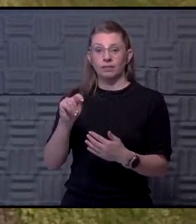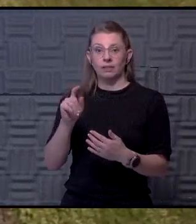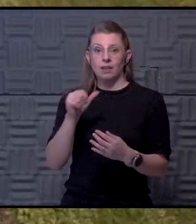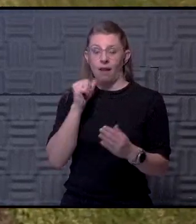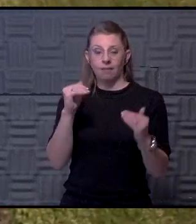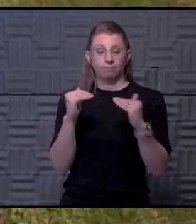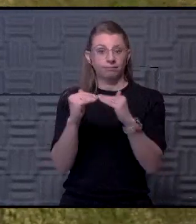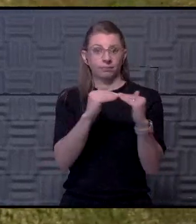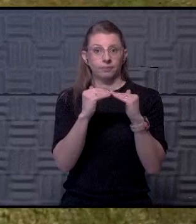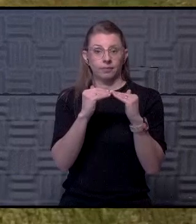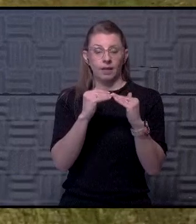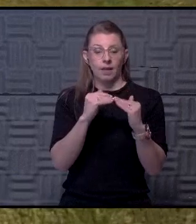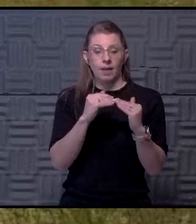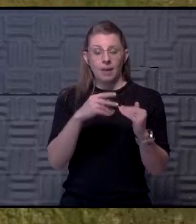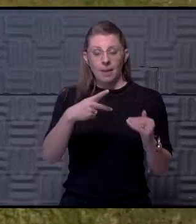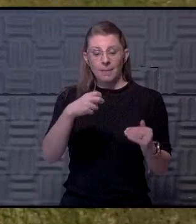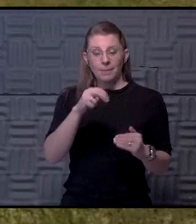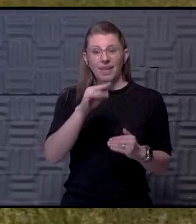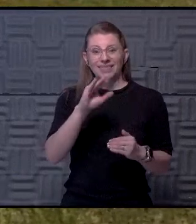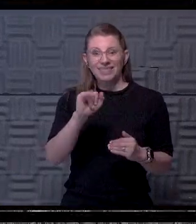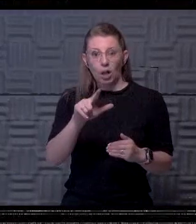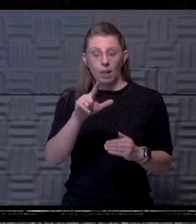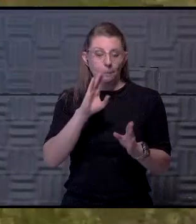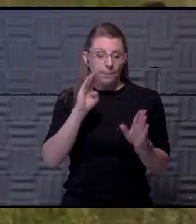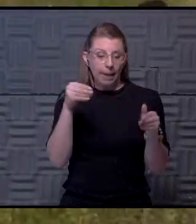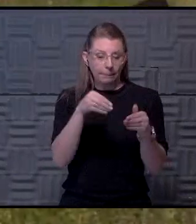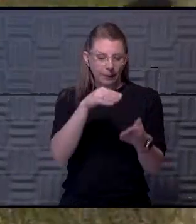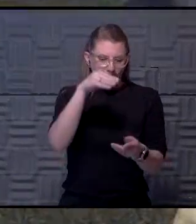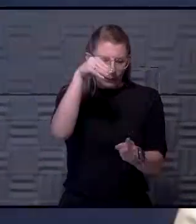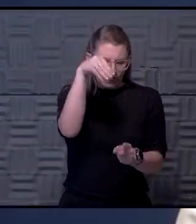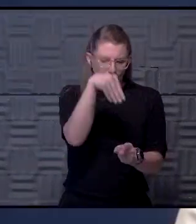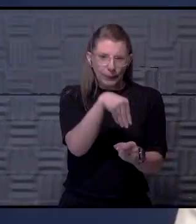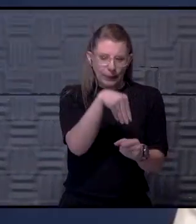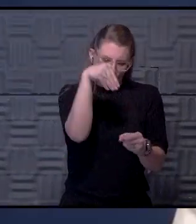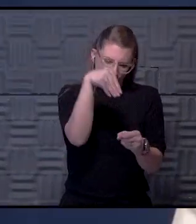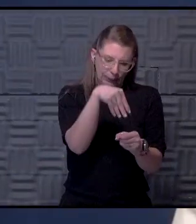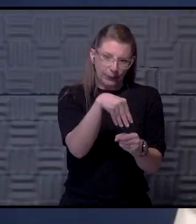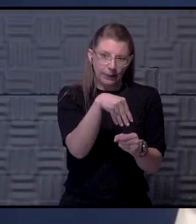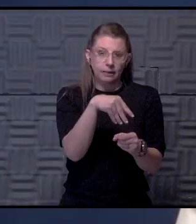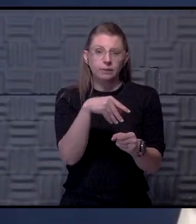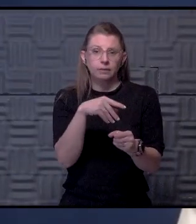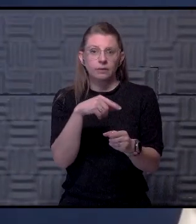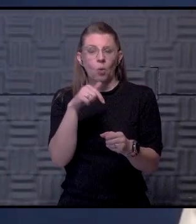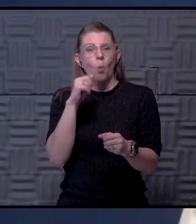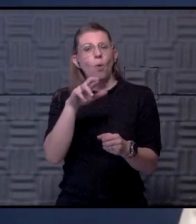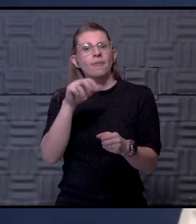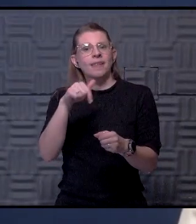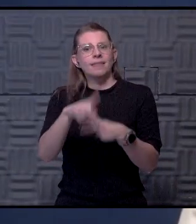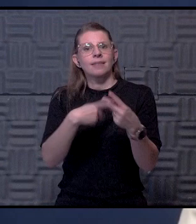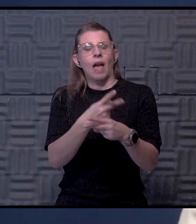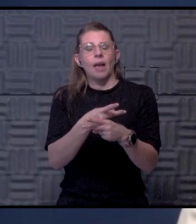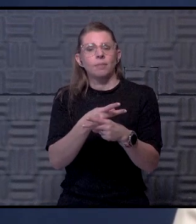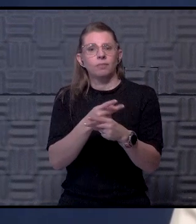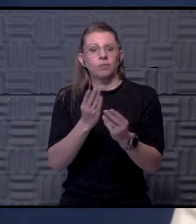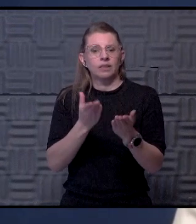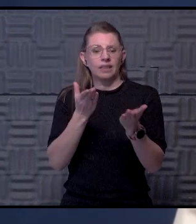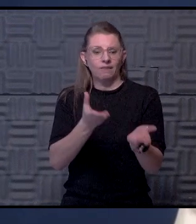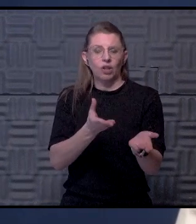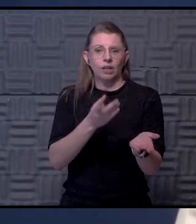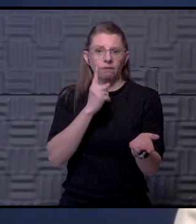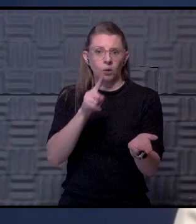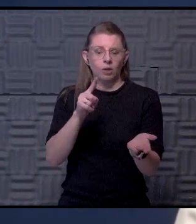beam scanning or this very, very, very precise type of delivering of the proton beam. And so